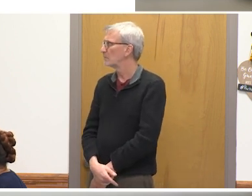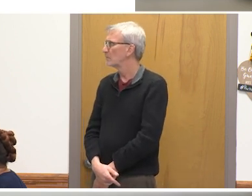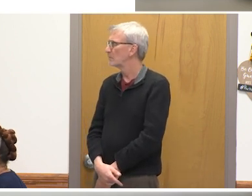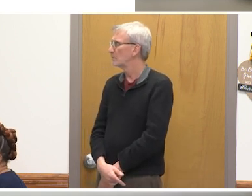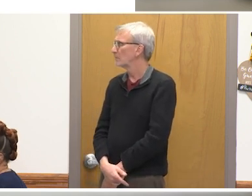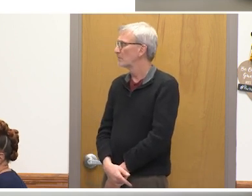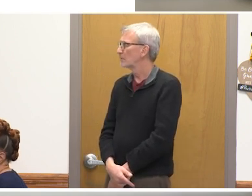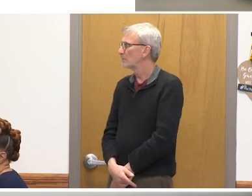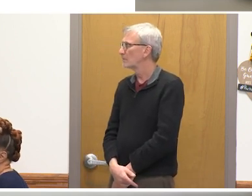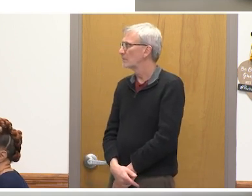discussed.